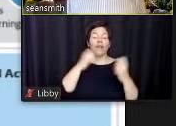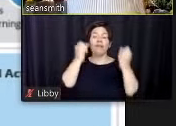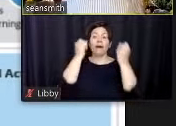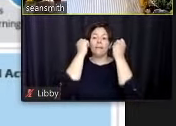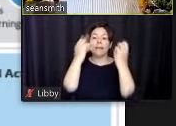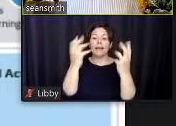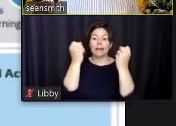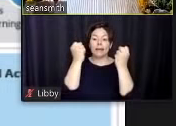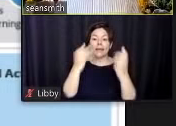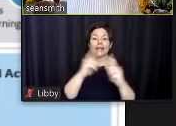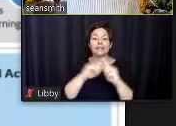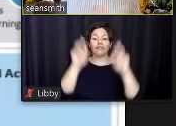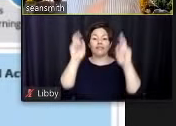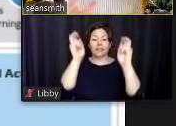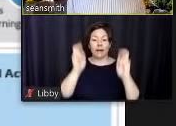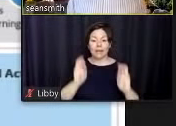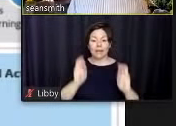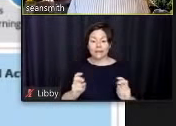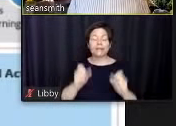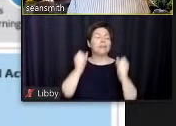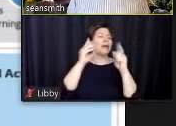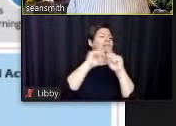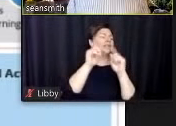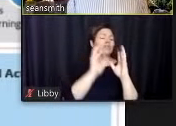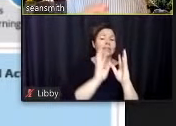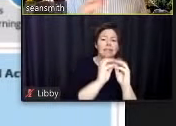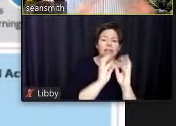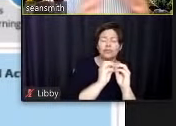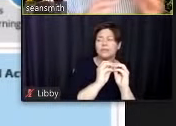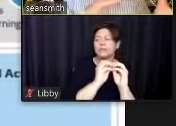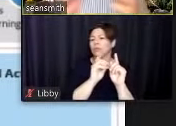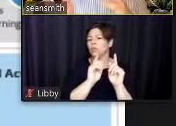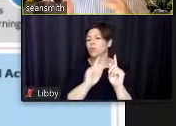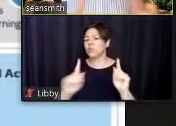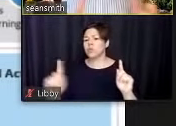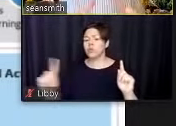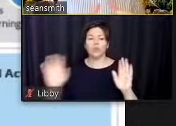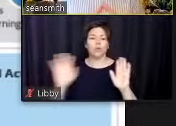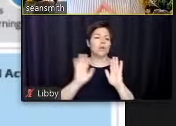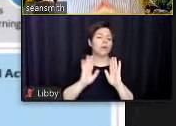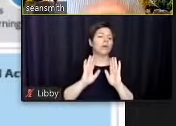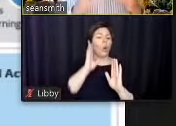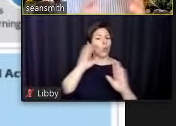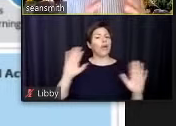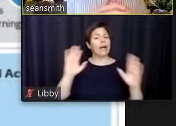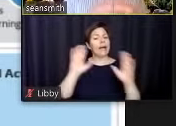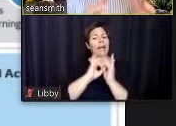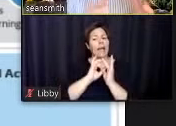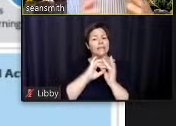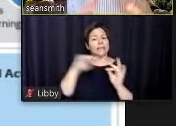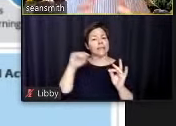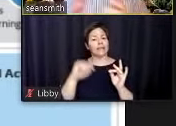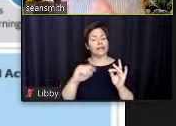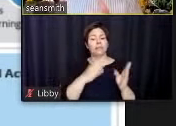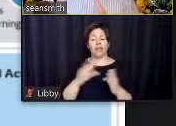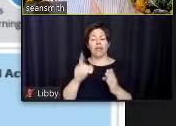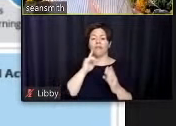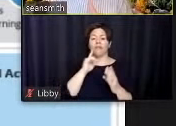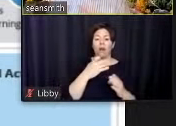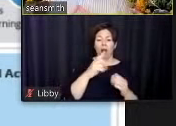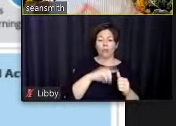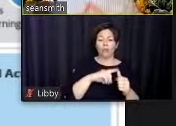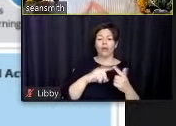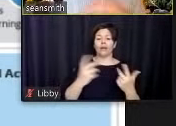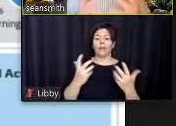different topics, lots of different sessions that are going to kind of make the connections as we plan for hybrid, blended, fully